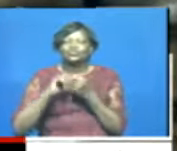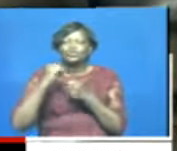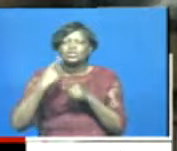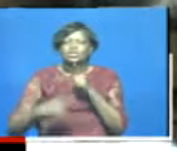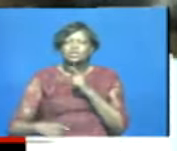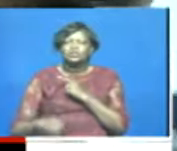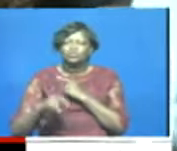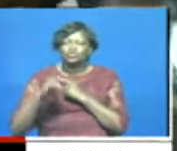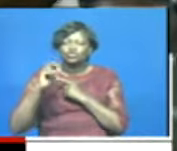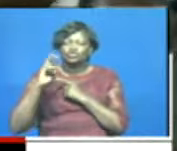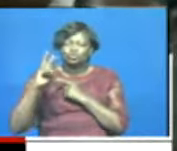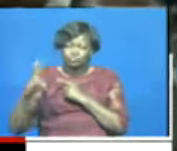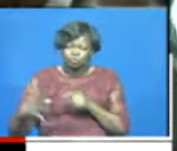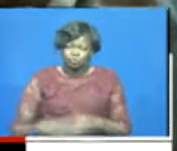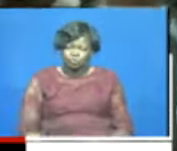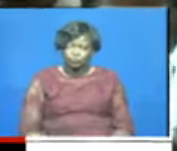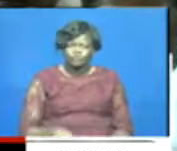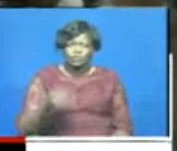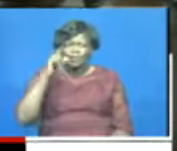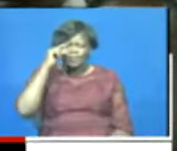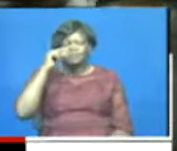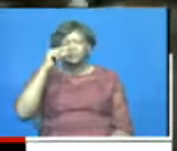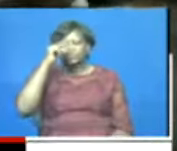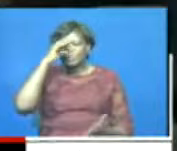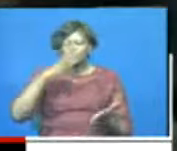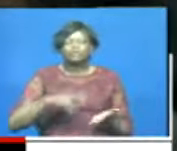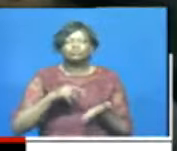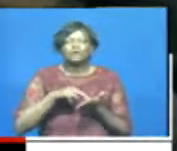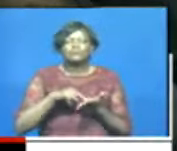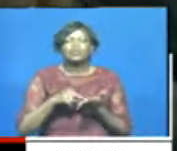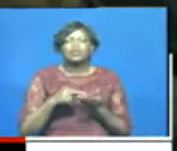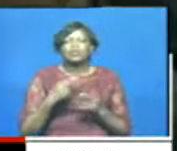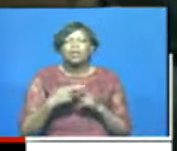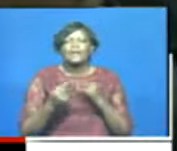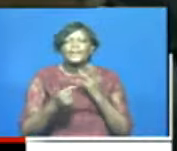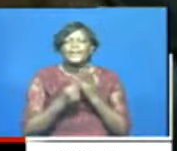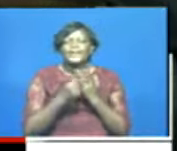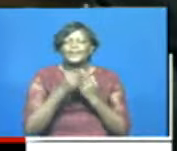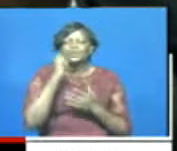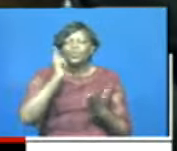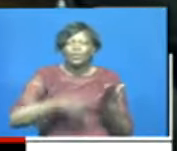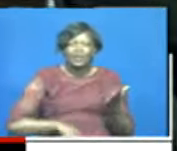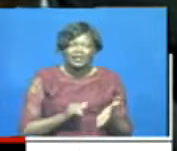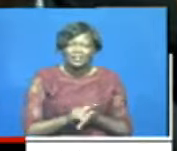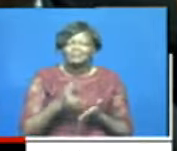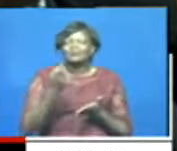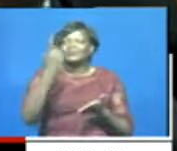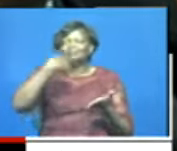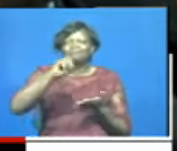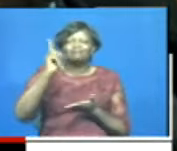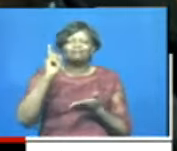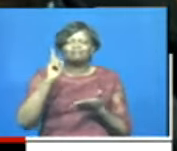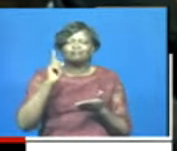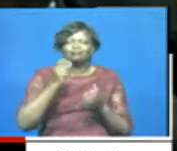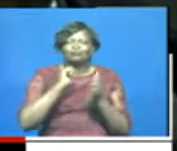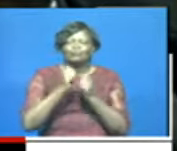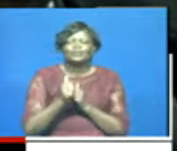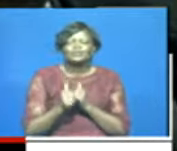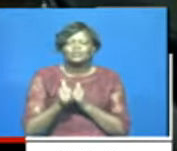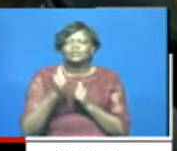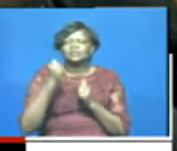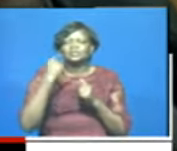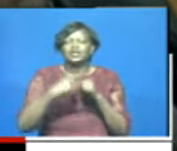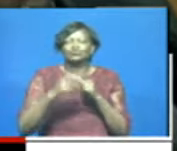2022. Meanwhile, Mombasa gubernatorial aspirant Mike Sonko maintains he was cleared to vie in 2017 using the